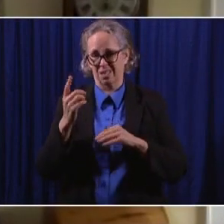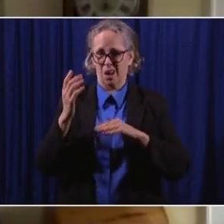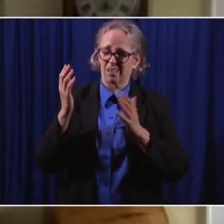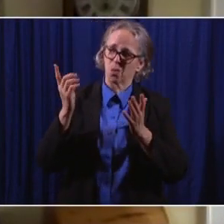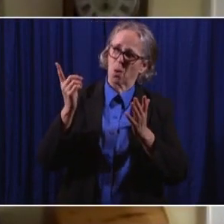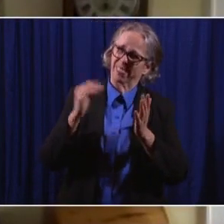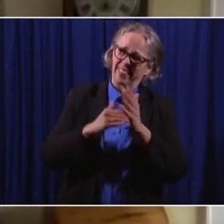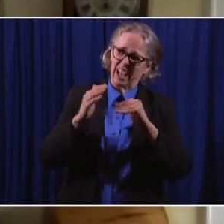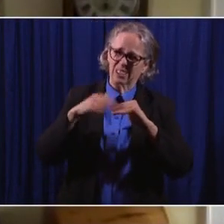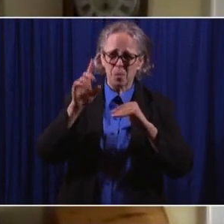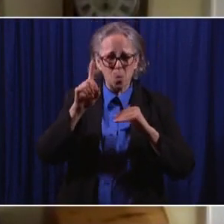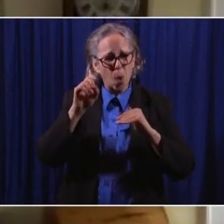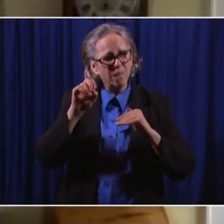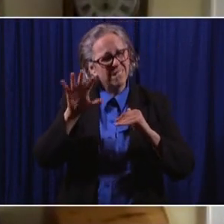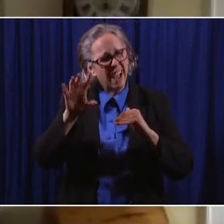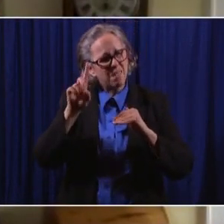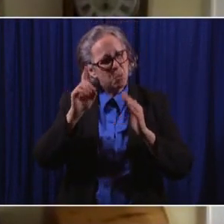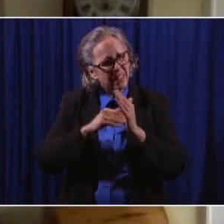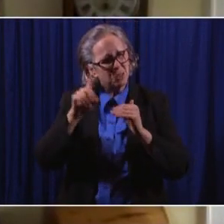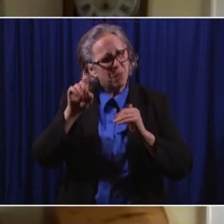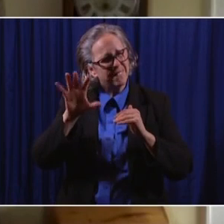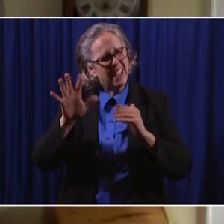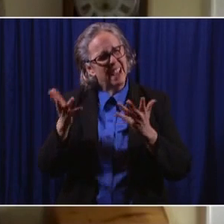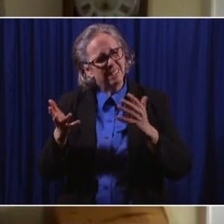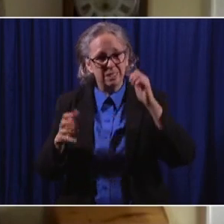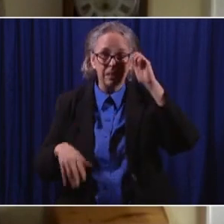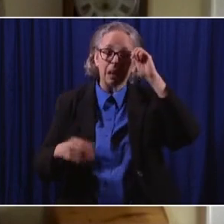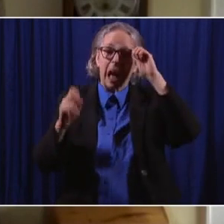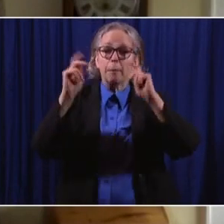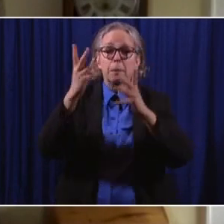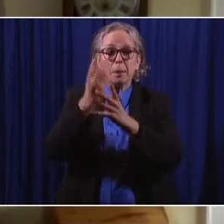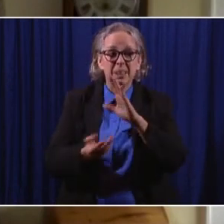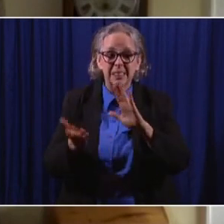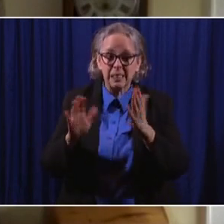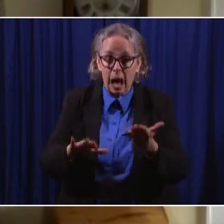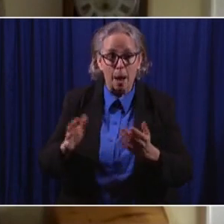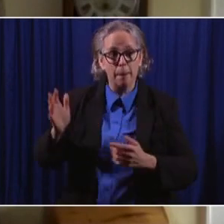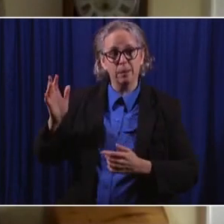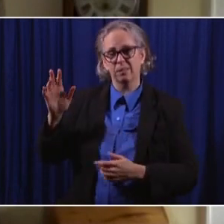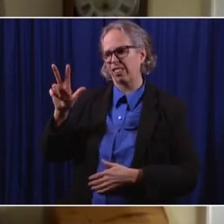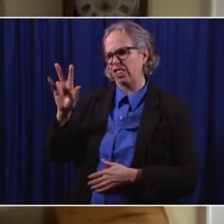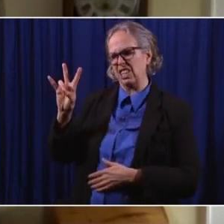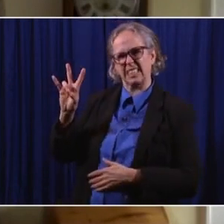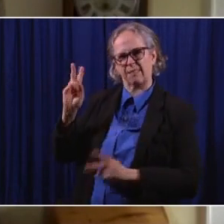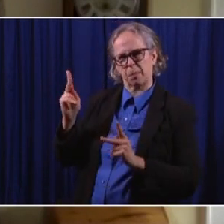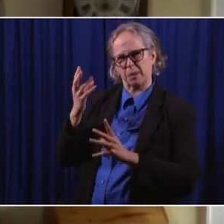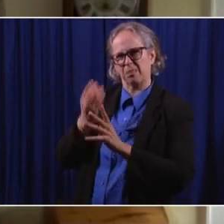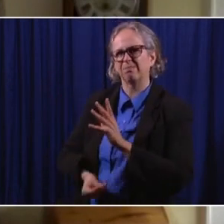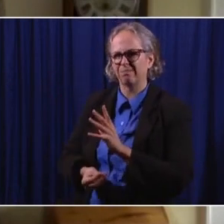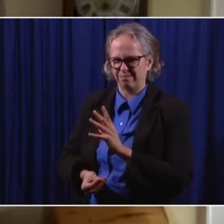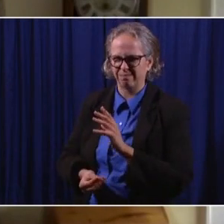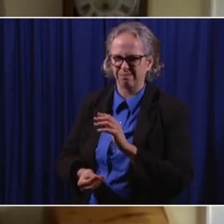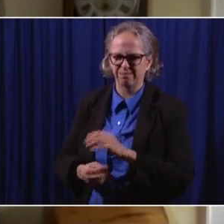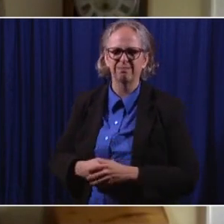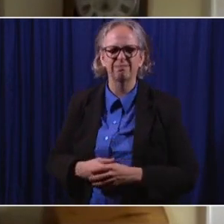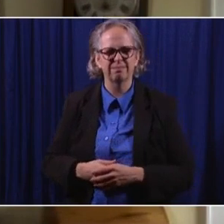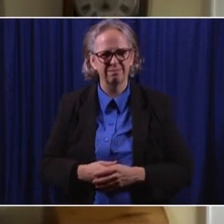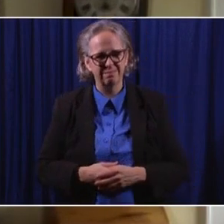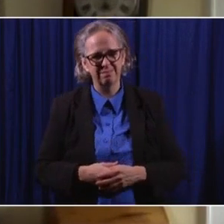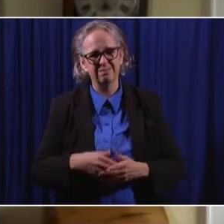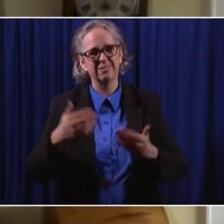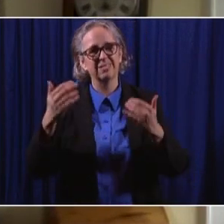number down. Number of deaths reported, 37 in the last 24 hours. Number